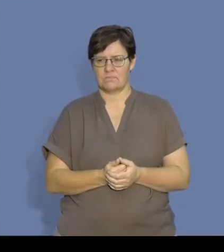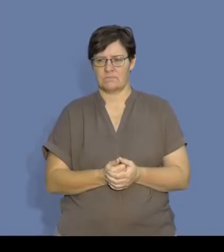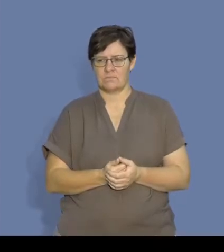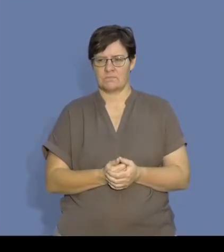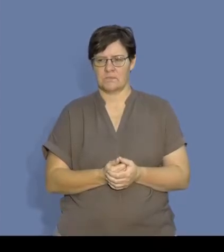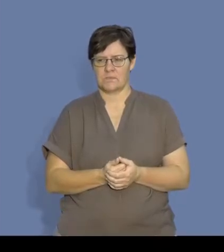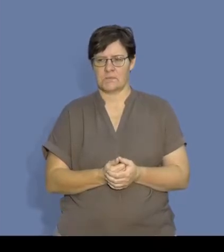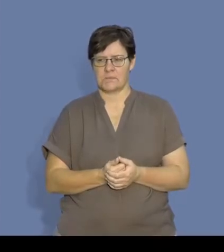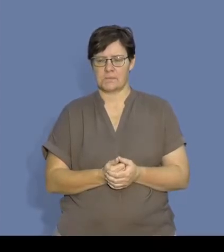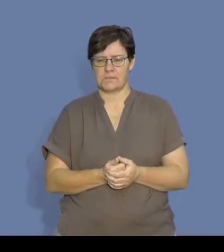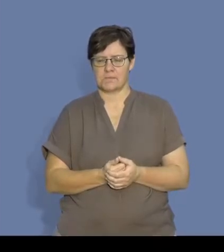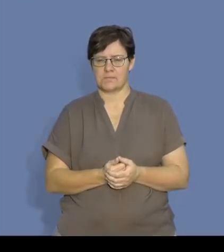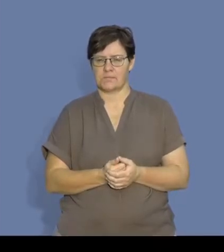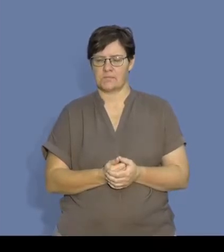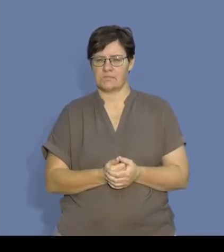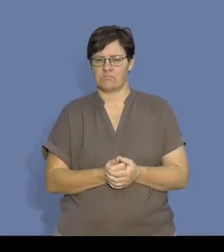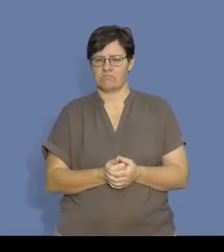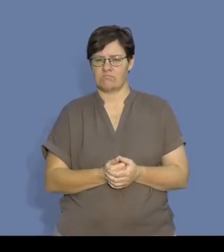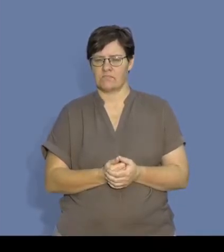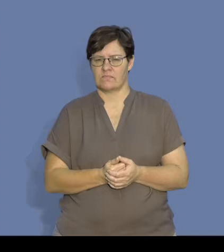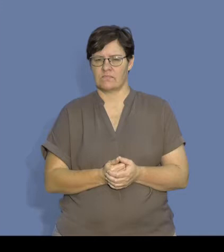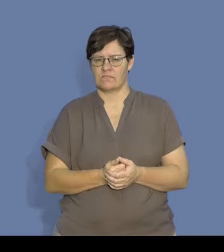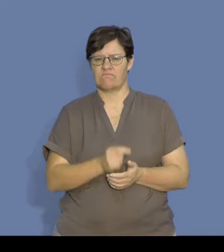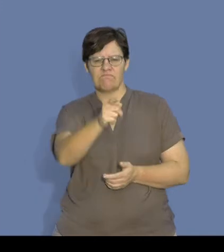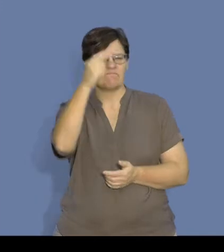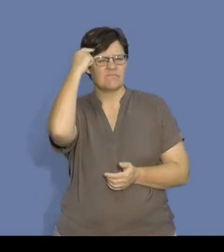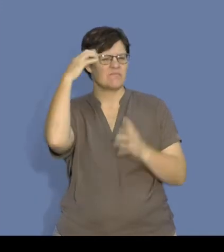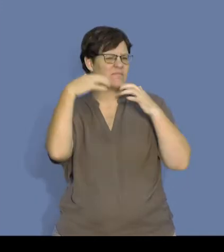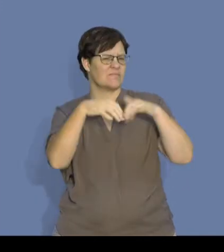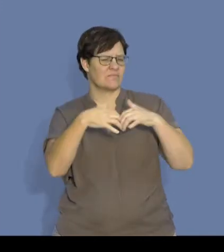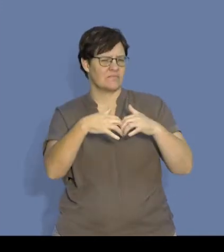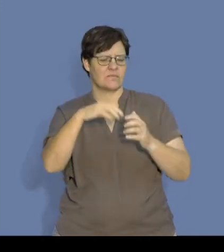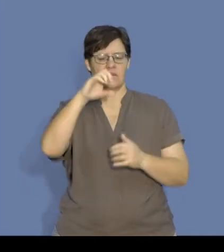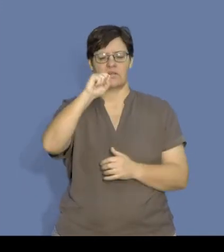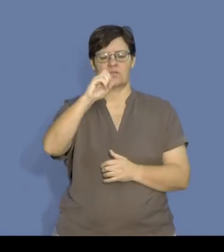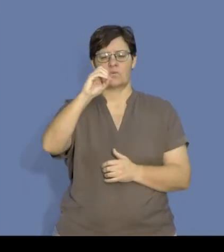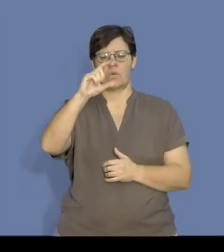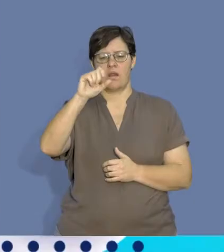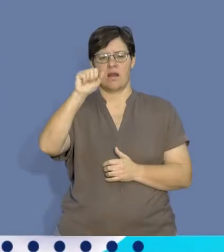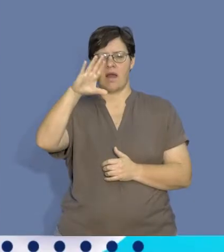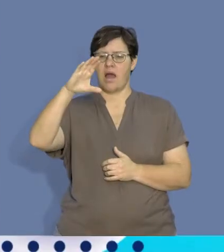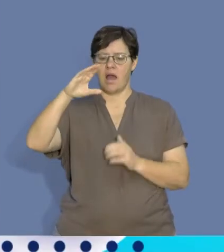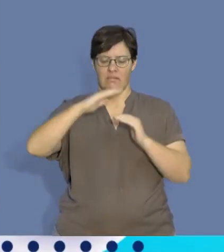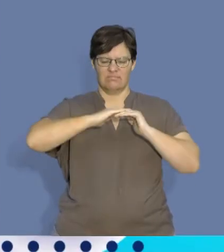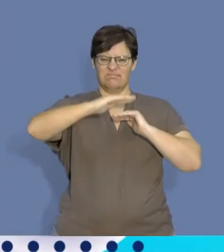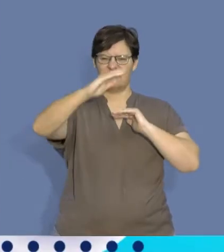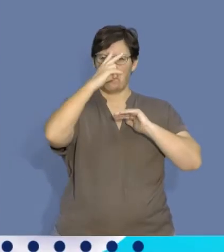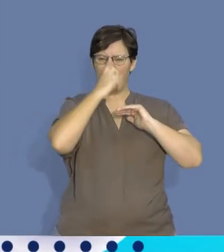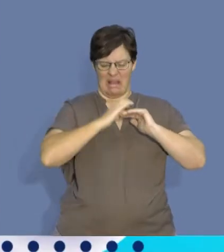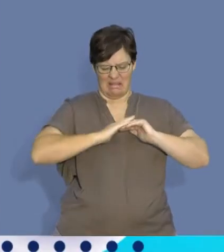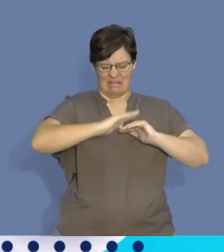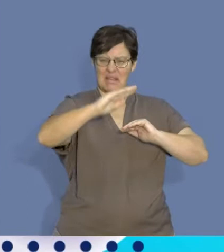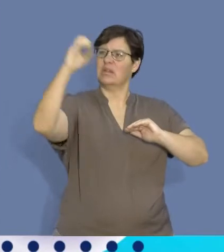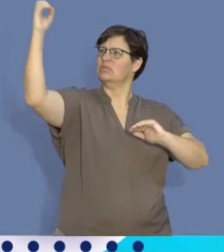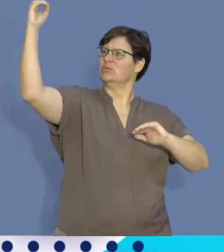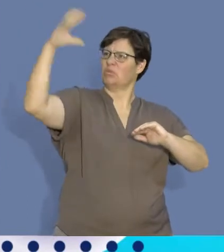So, what we're actually getting to is, have you ever thought about how solar panels work? Solar panels have become a big thing